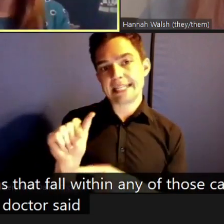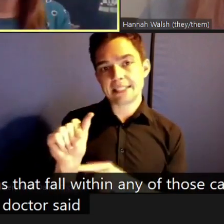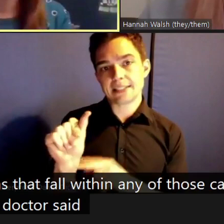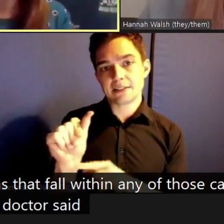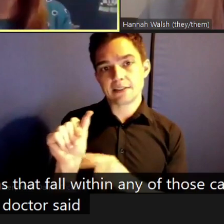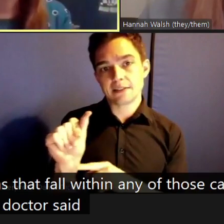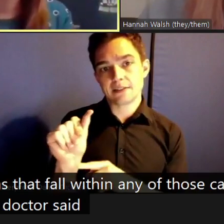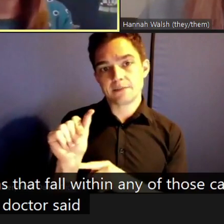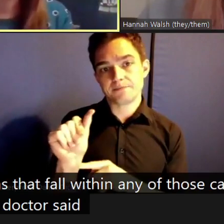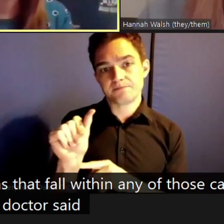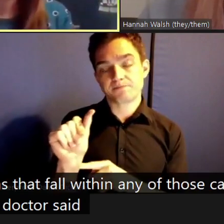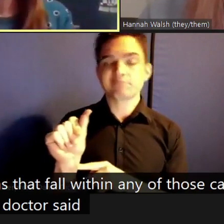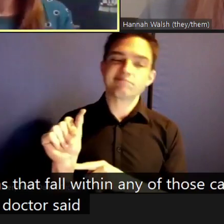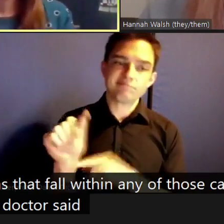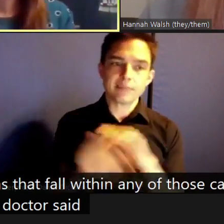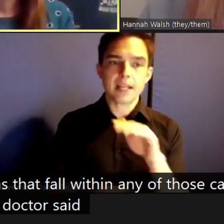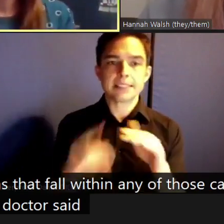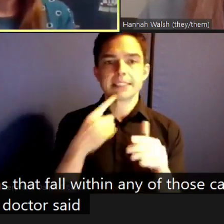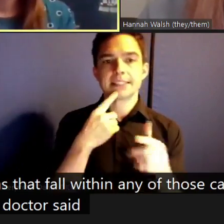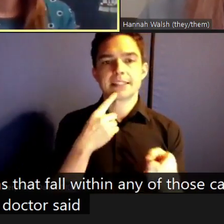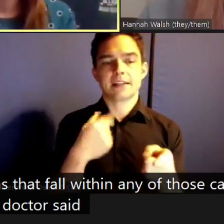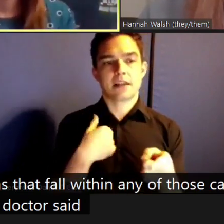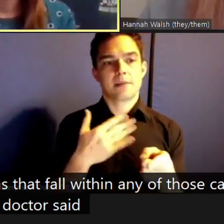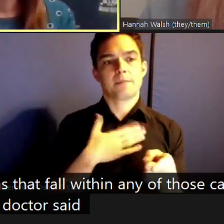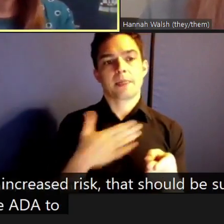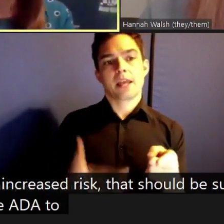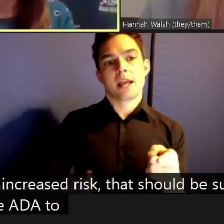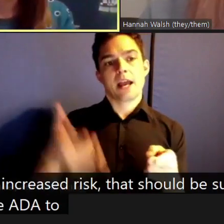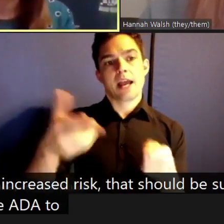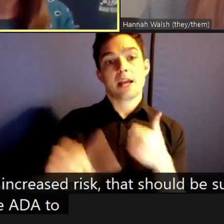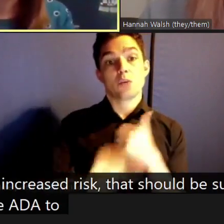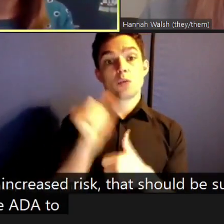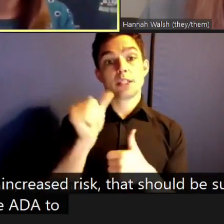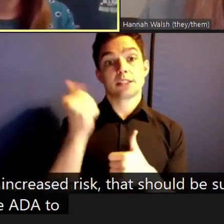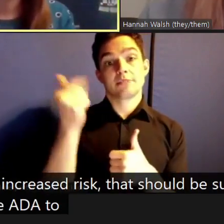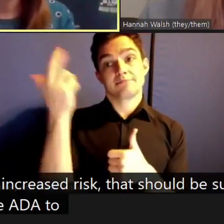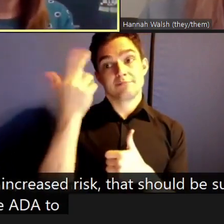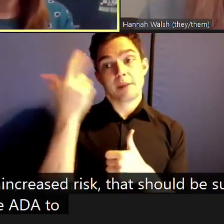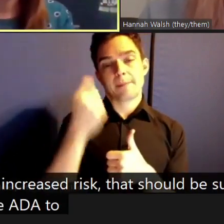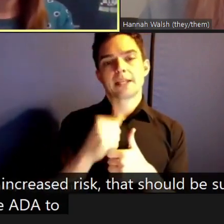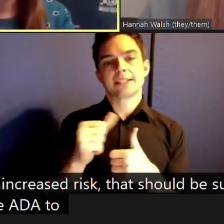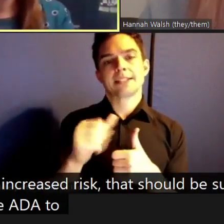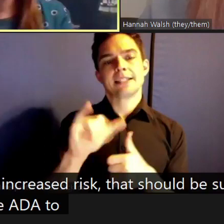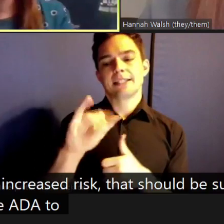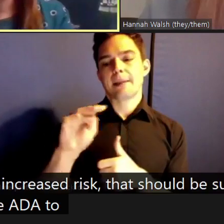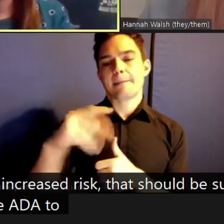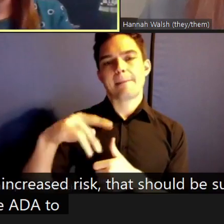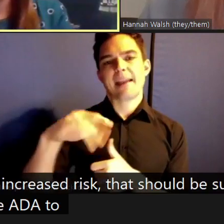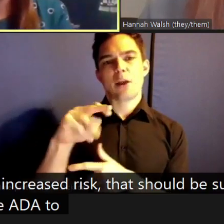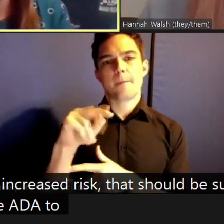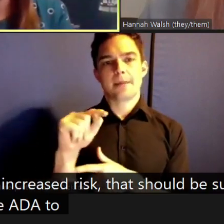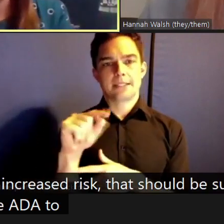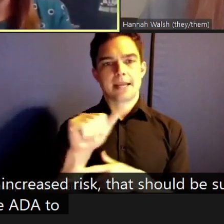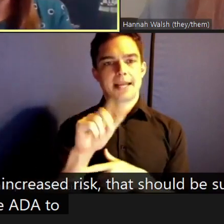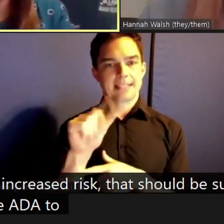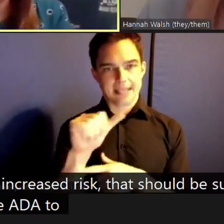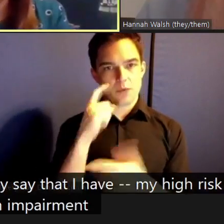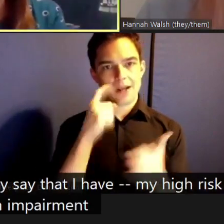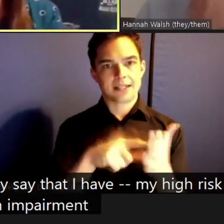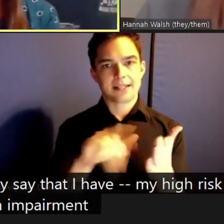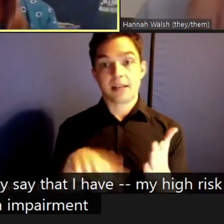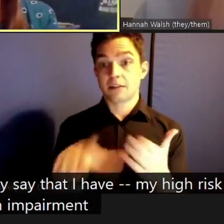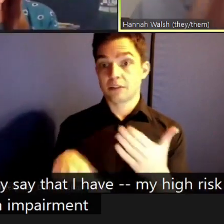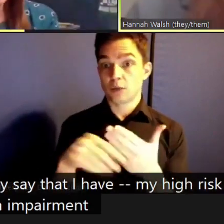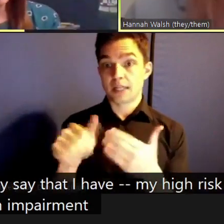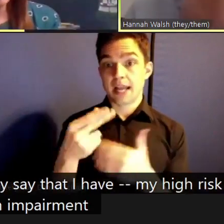to essentially say that my high risk status is due to an impairment, and that impairment is recognized by the ADA. I don't know, Hannah, if you have anything else to